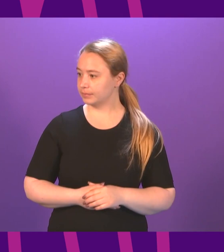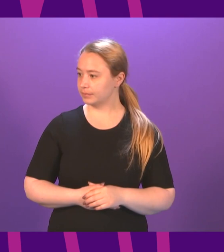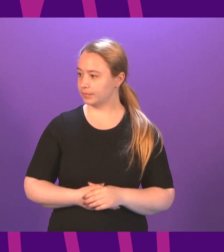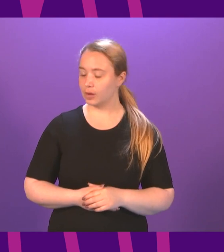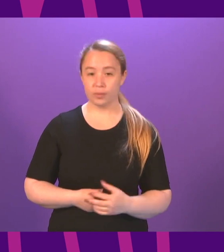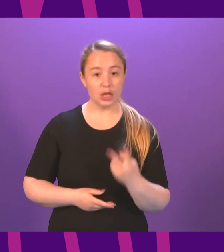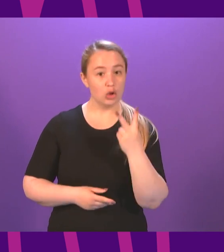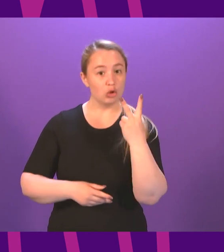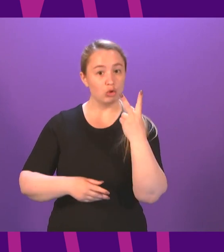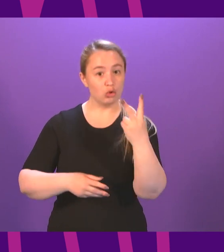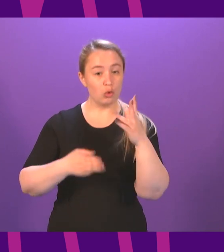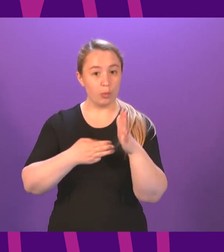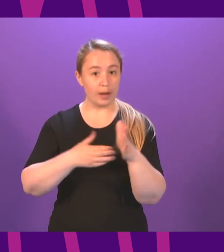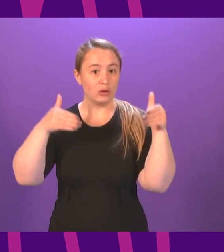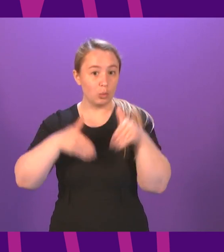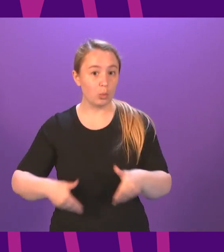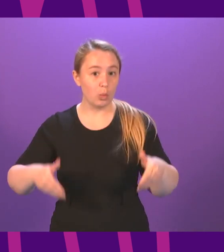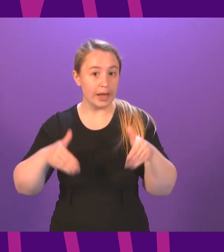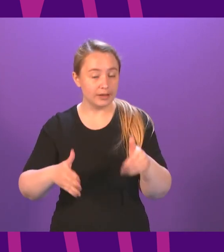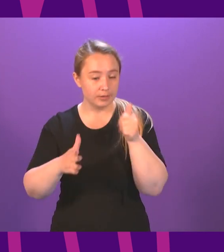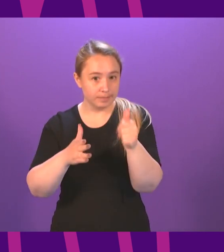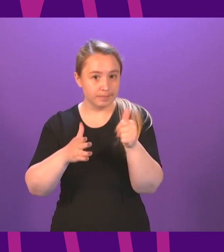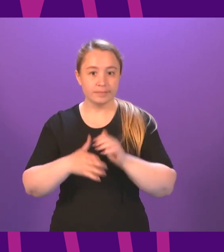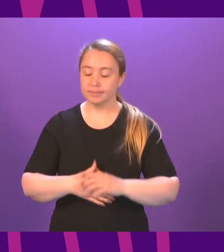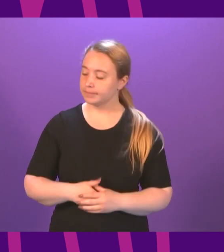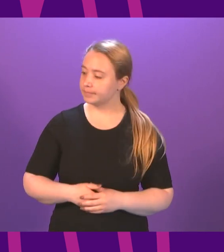There will be a 2-minute division.